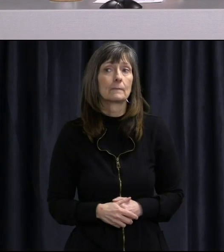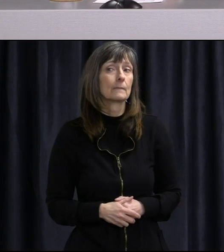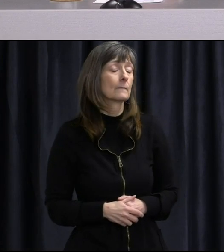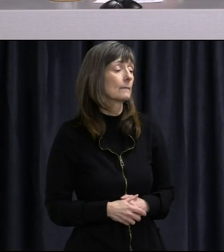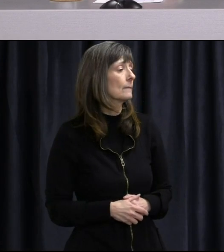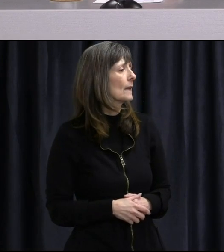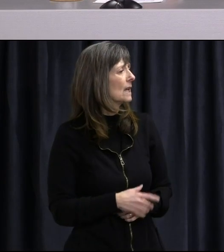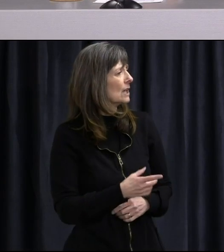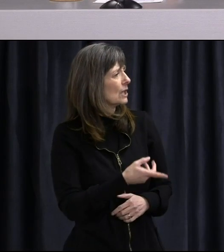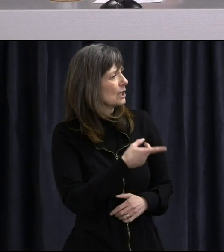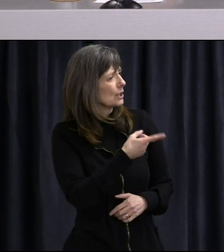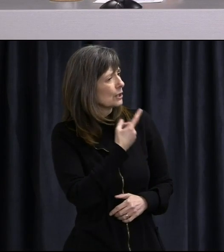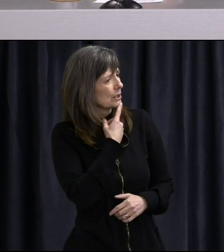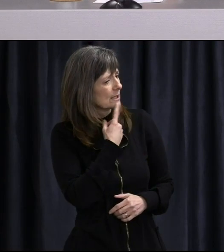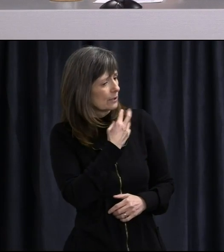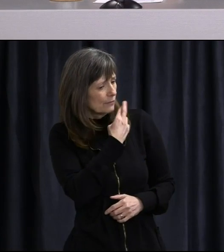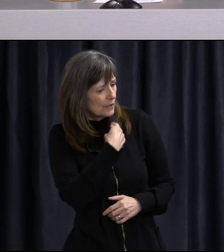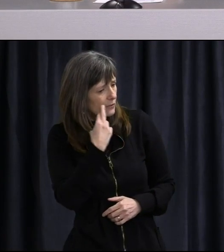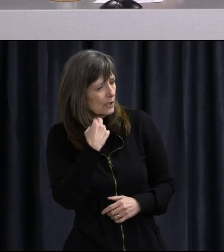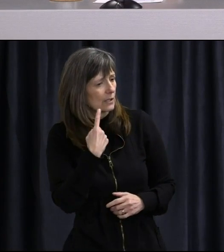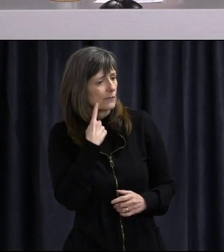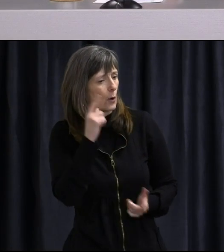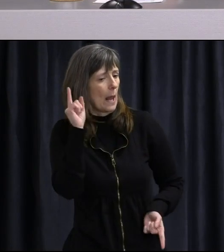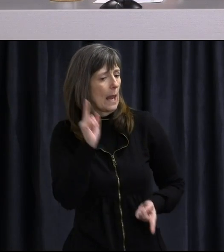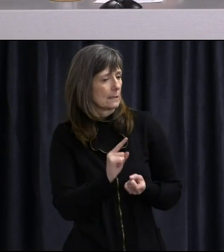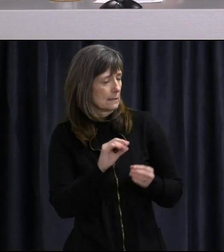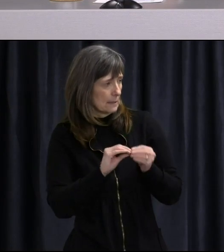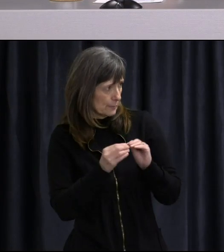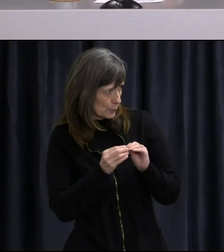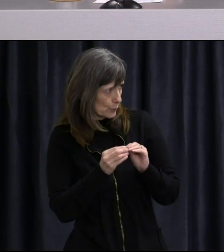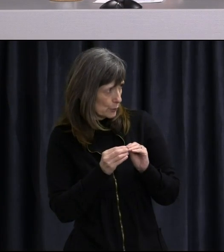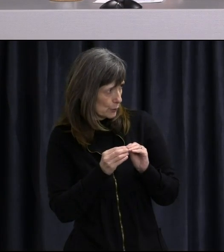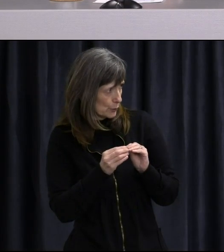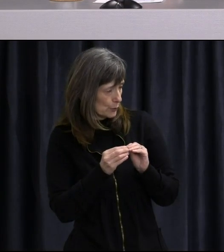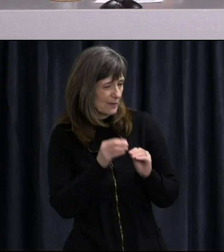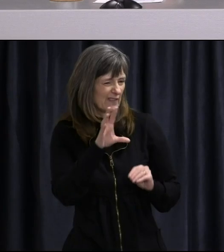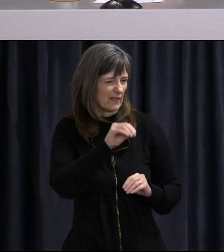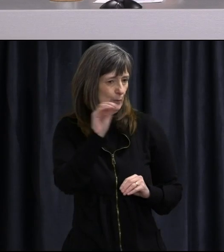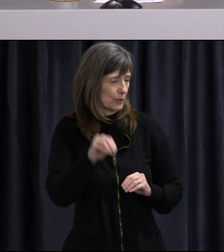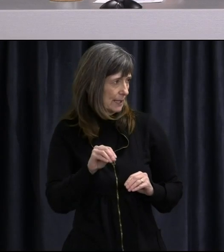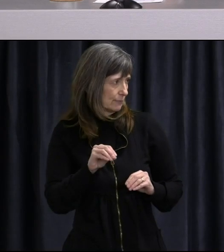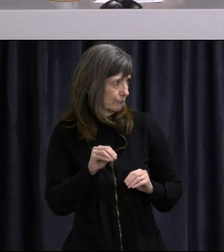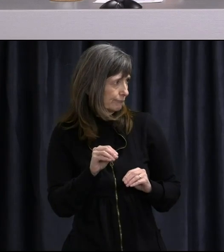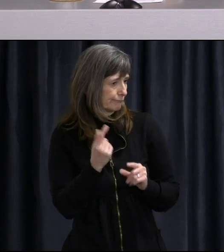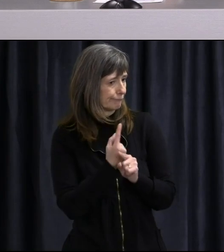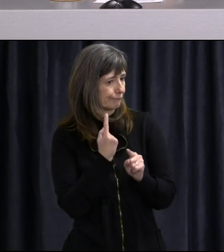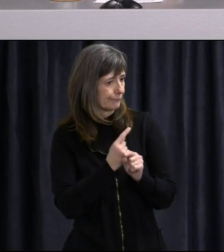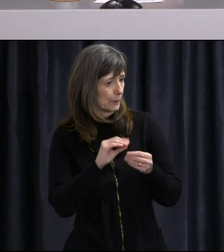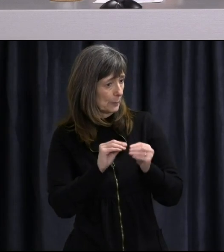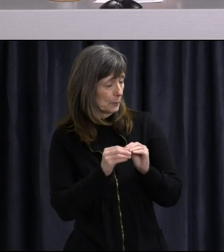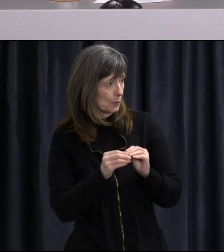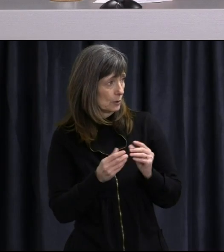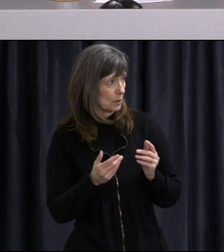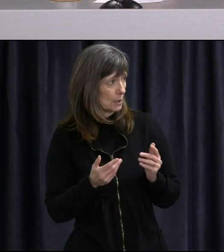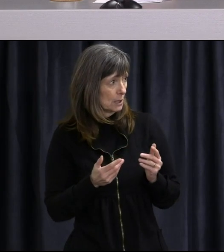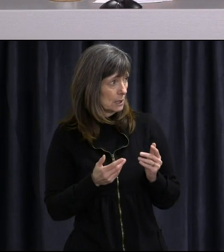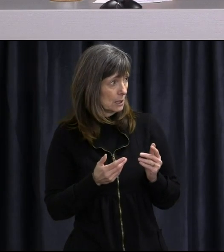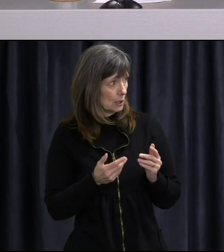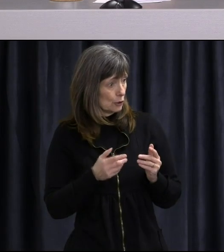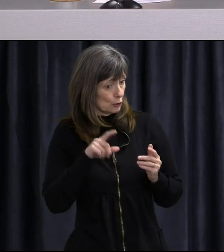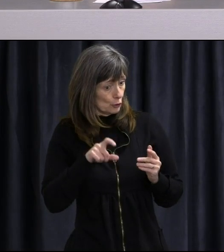You mentioned things like restaurants, to reduce to a 50% capacity there. Is there a particular moment